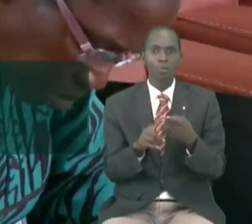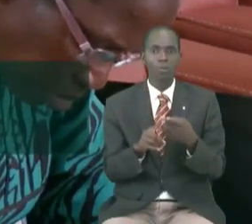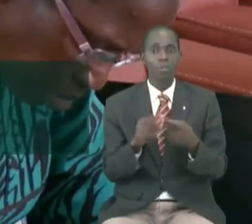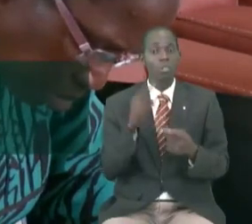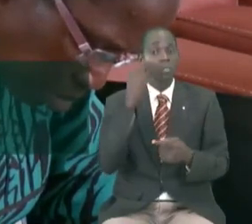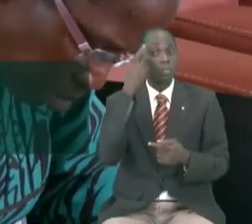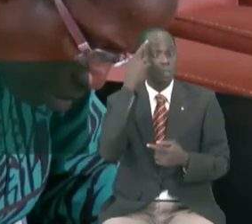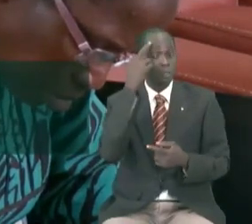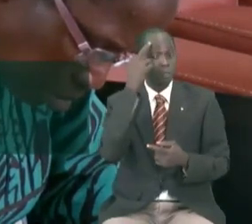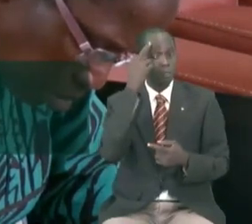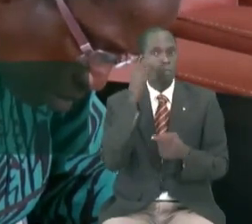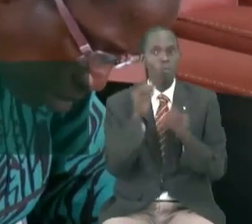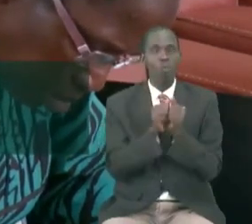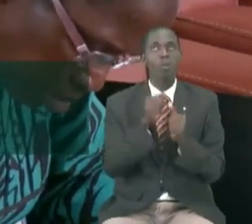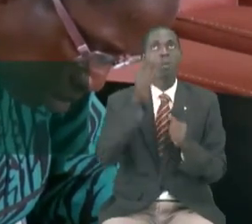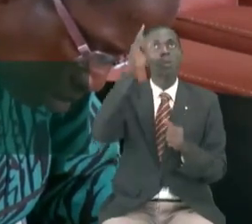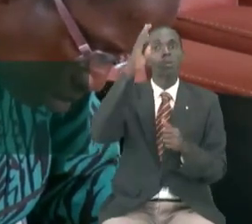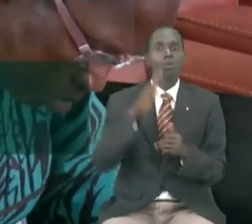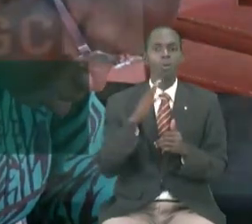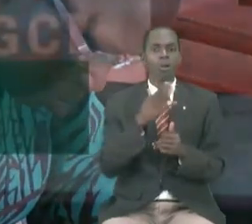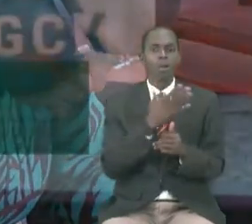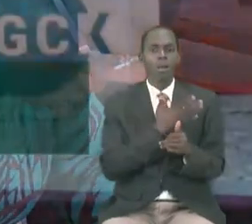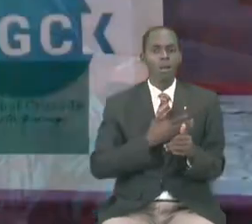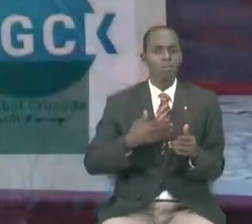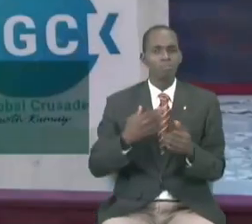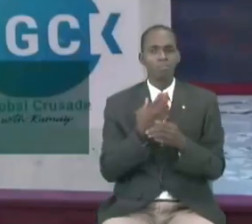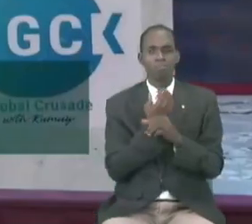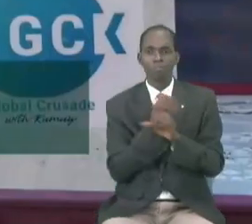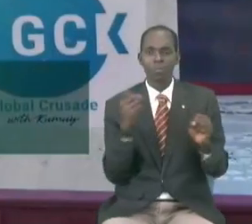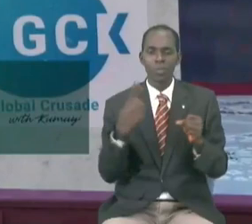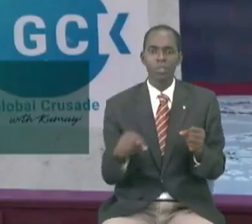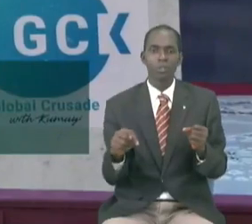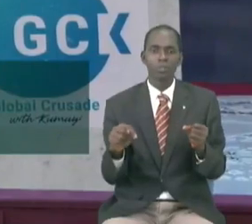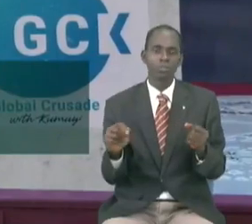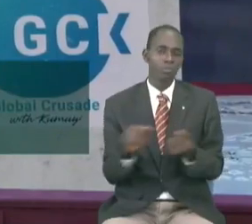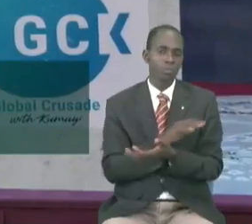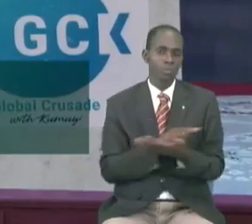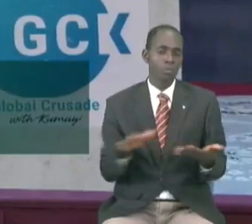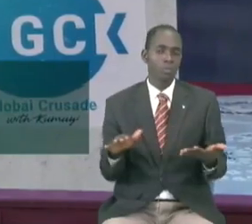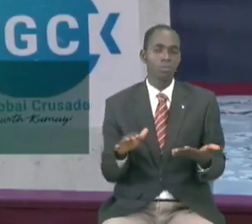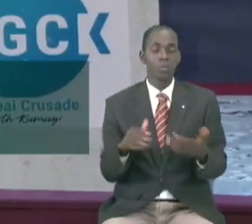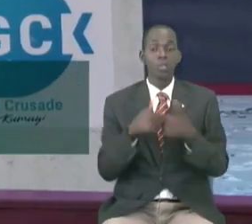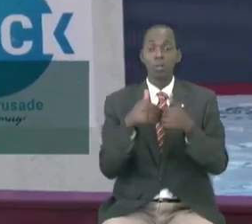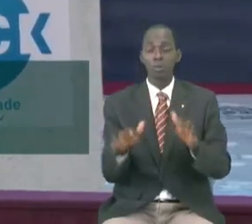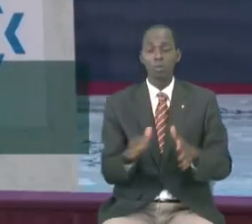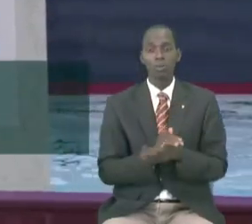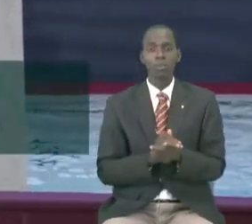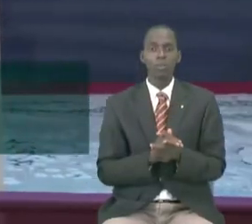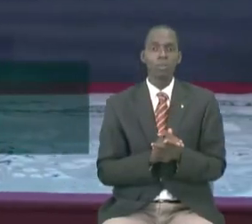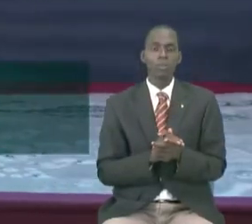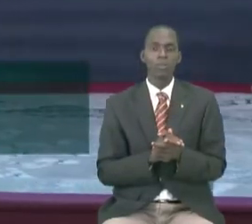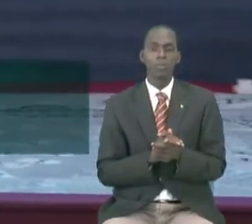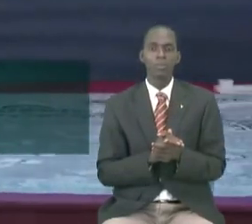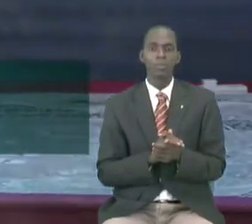chapter 1, 1 point for chapter 2, 1 point for chapter 3, and 1 point for chapter 4. Look at number